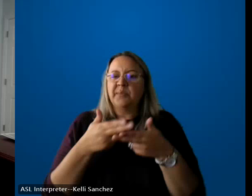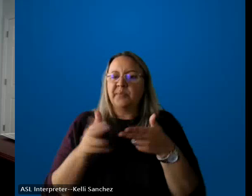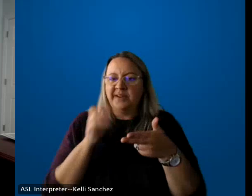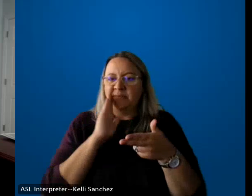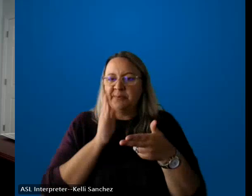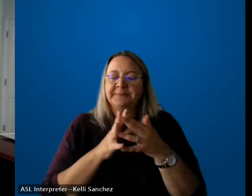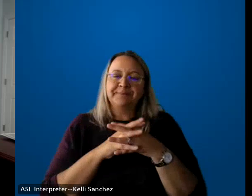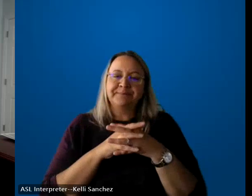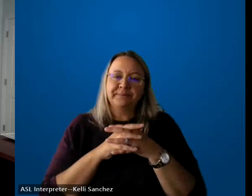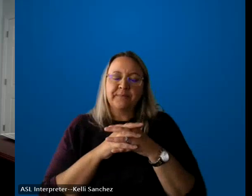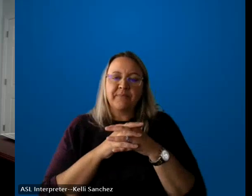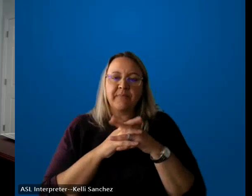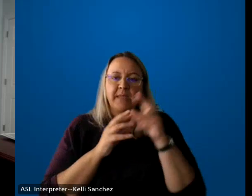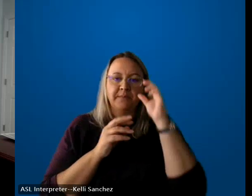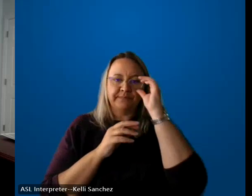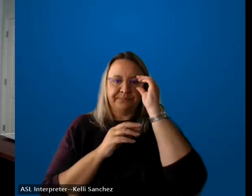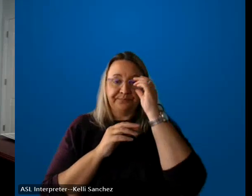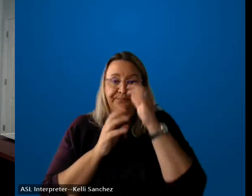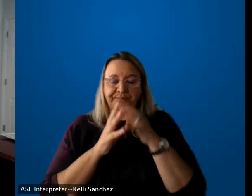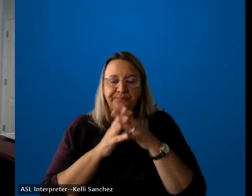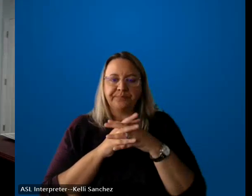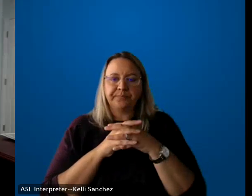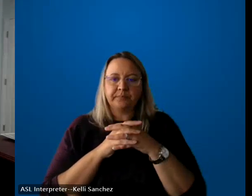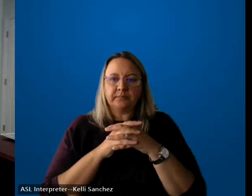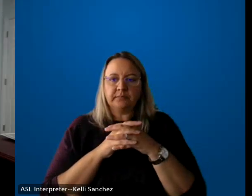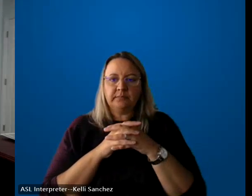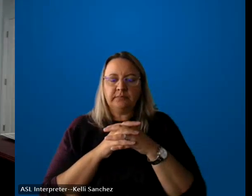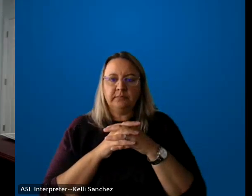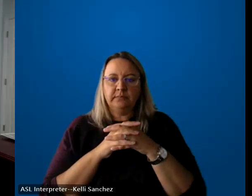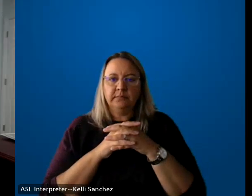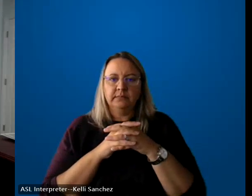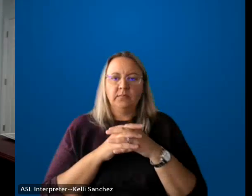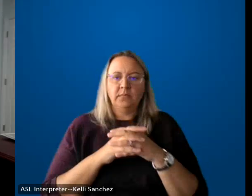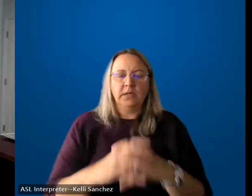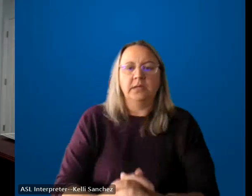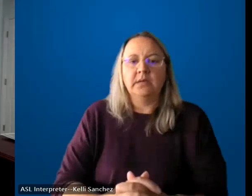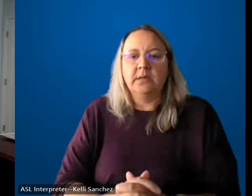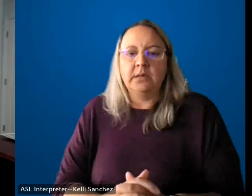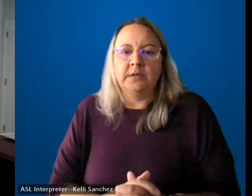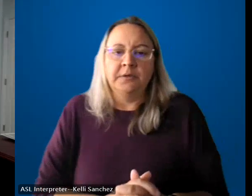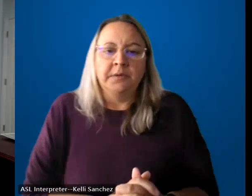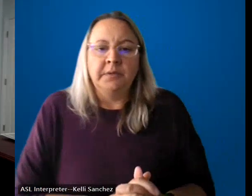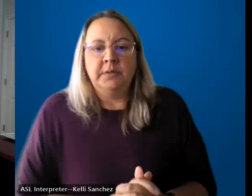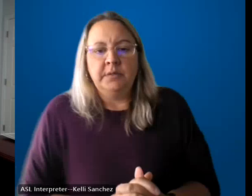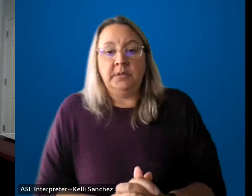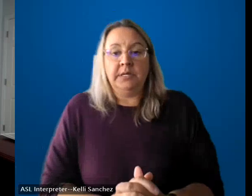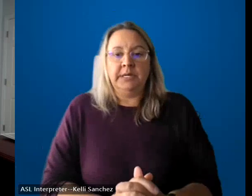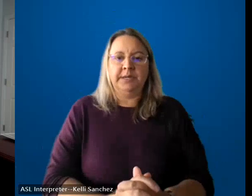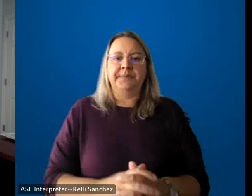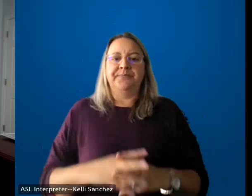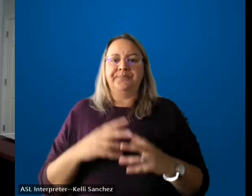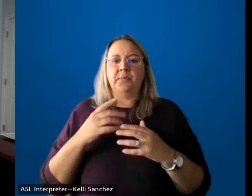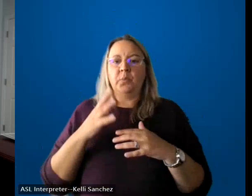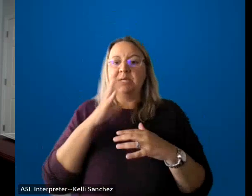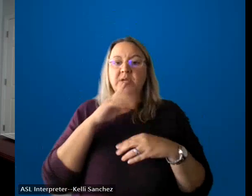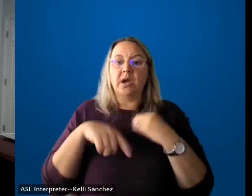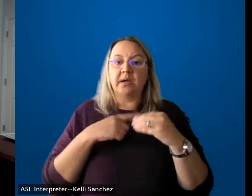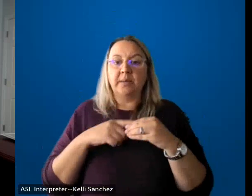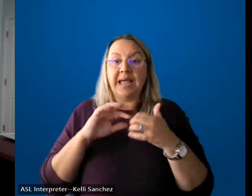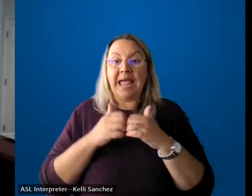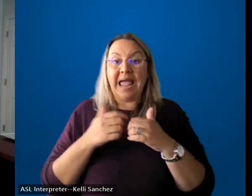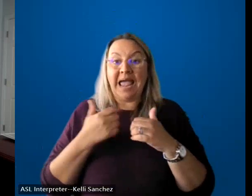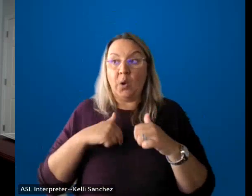Um, something that it reminds me about is in the early chapters of Dreamland, when we talk about like how